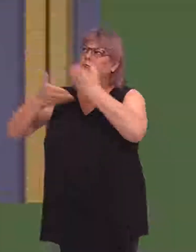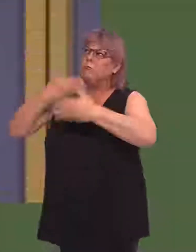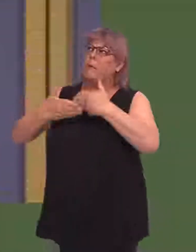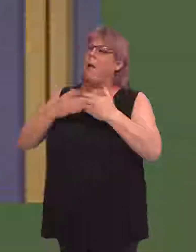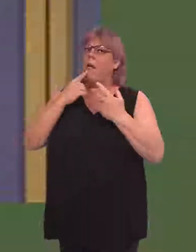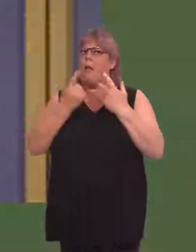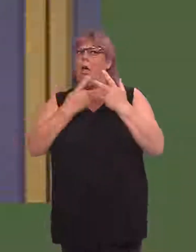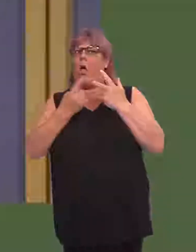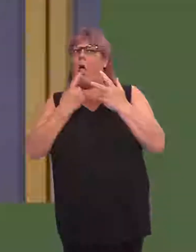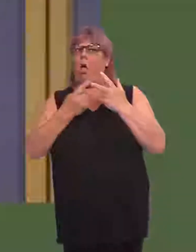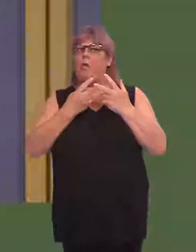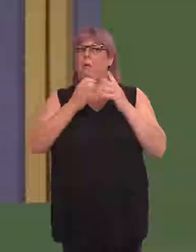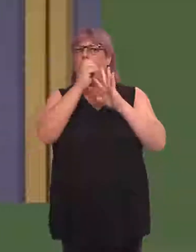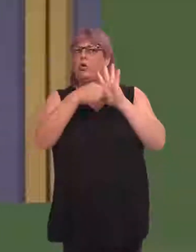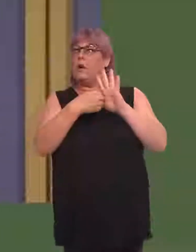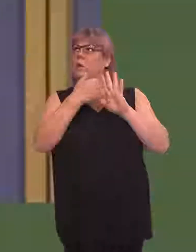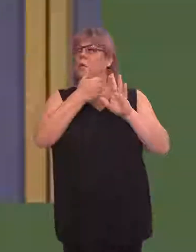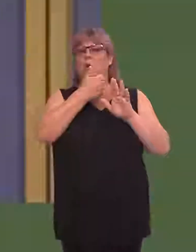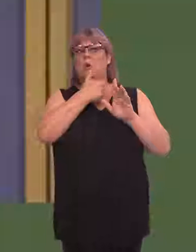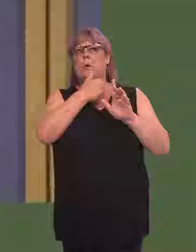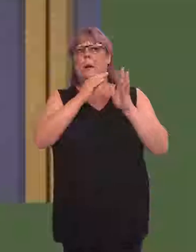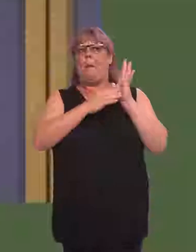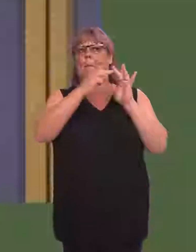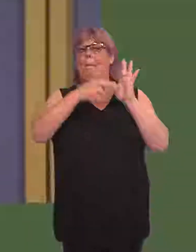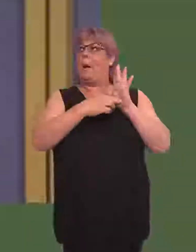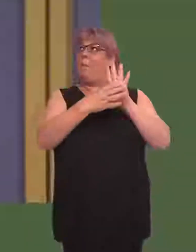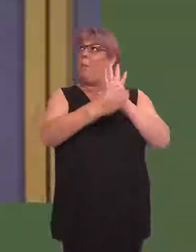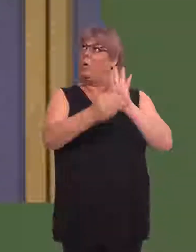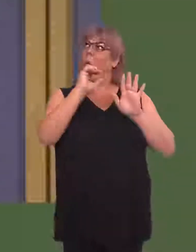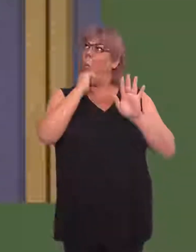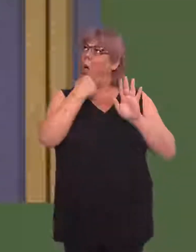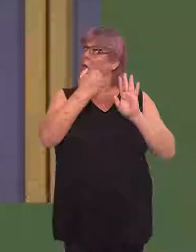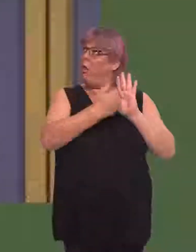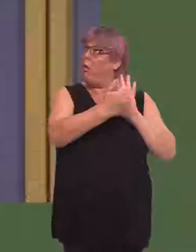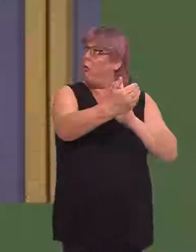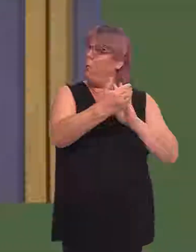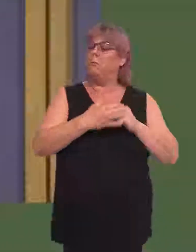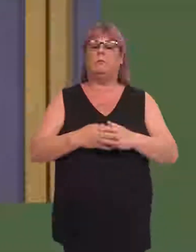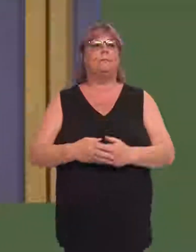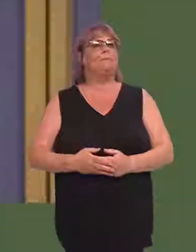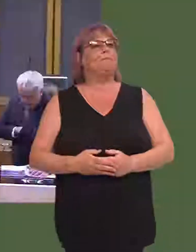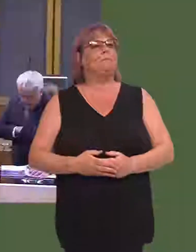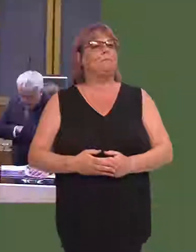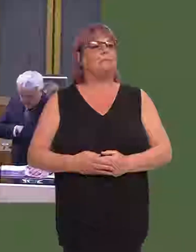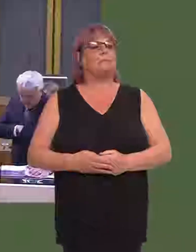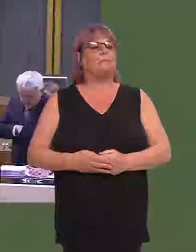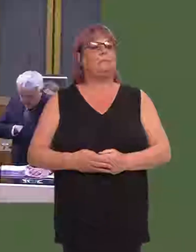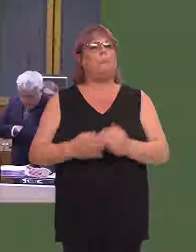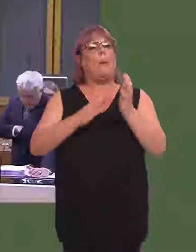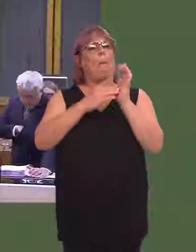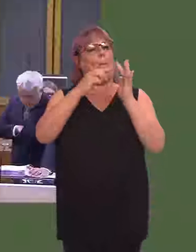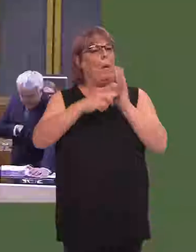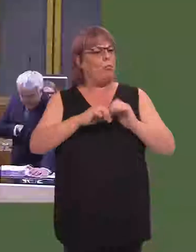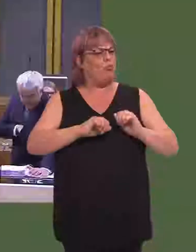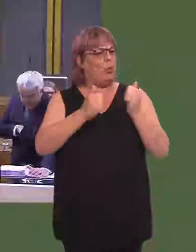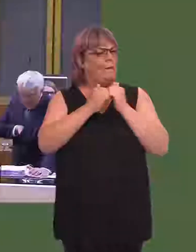schemes will be used using the MIM model in the future during this Assembly term? Well, the difference is that